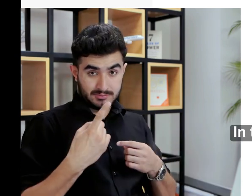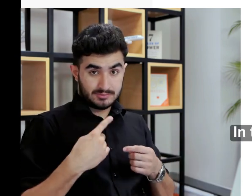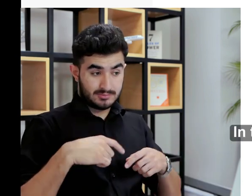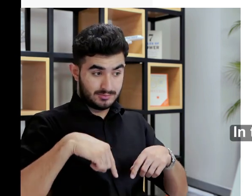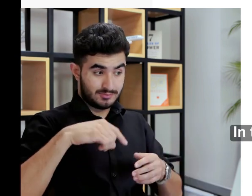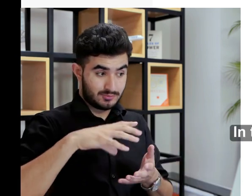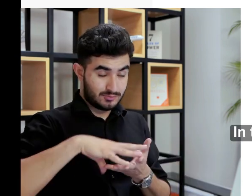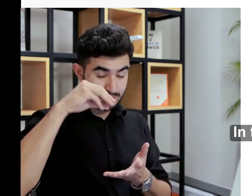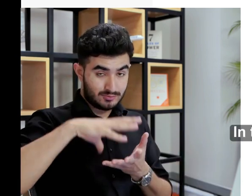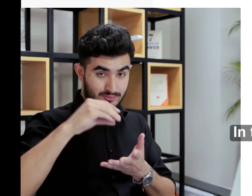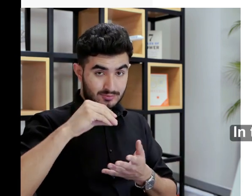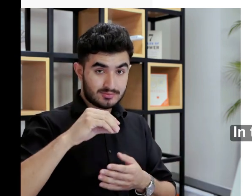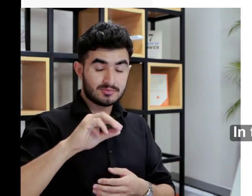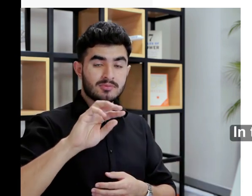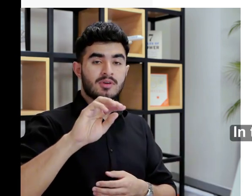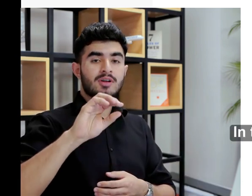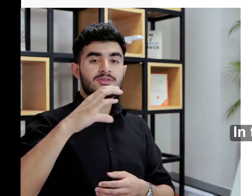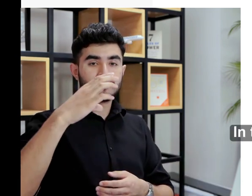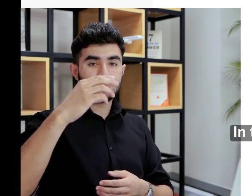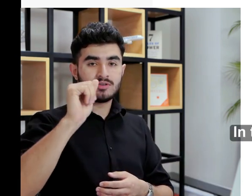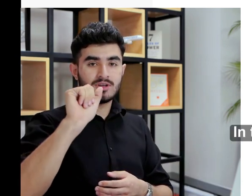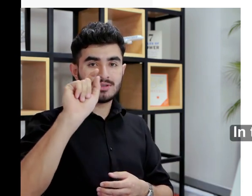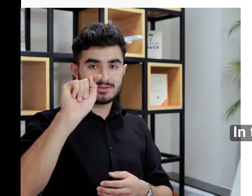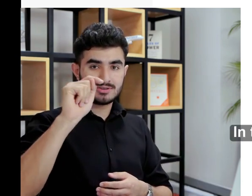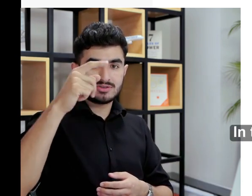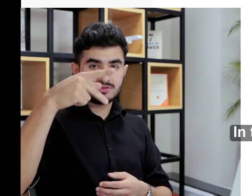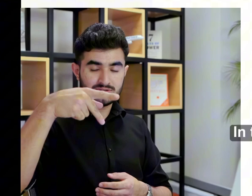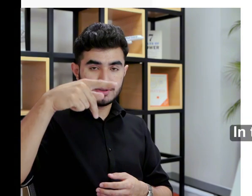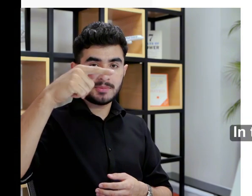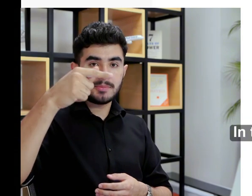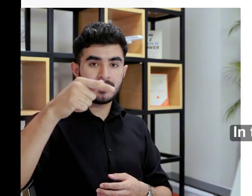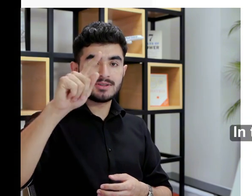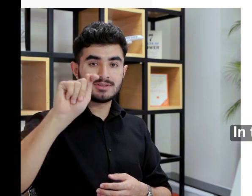In this course, we are learning ChatGPT 3.5.